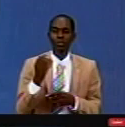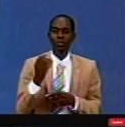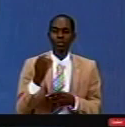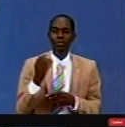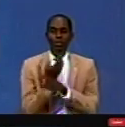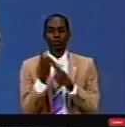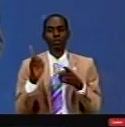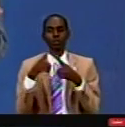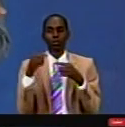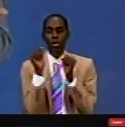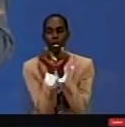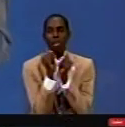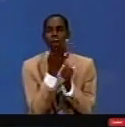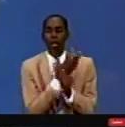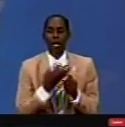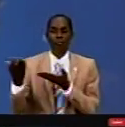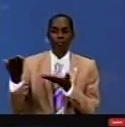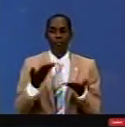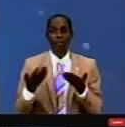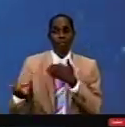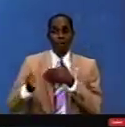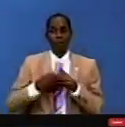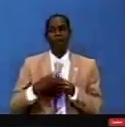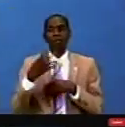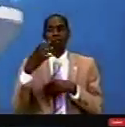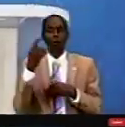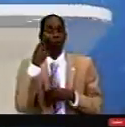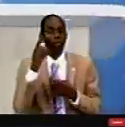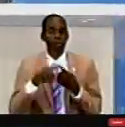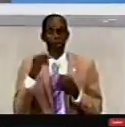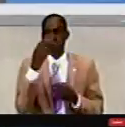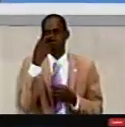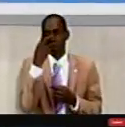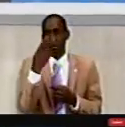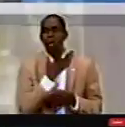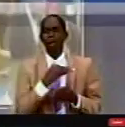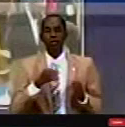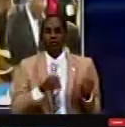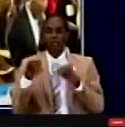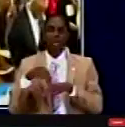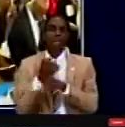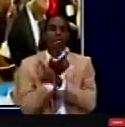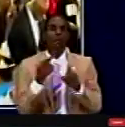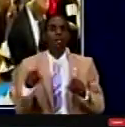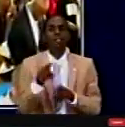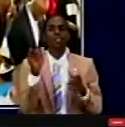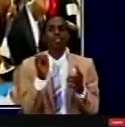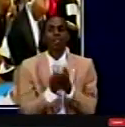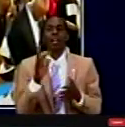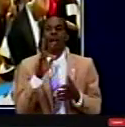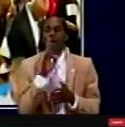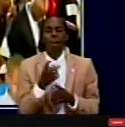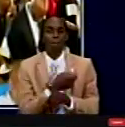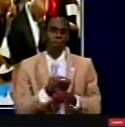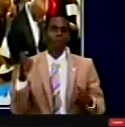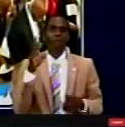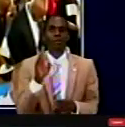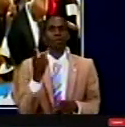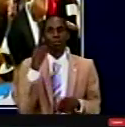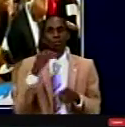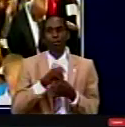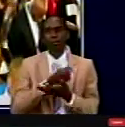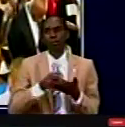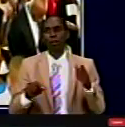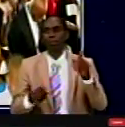side to the Blind and to say it at Liberty them that are bruised look at verse 21 in verse 21